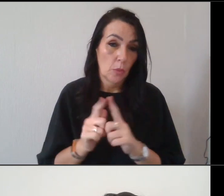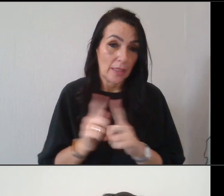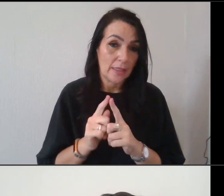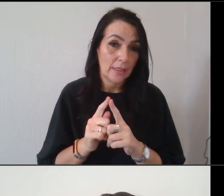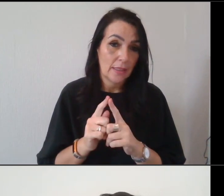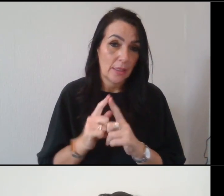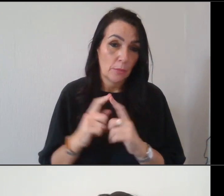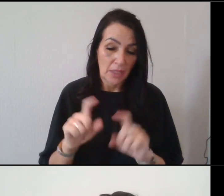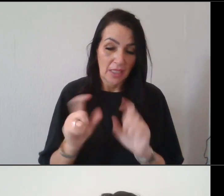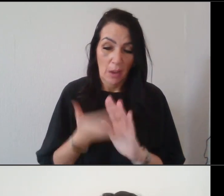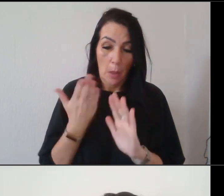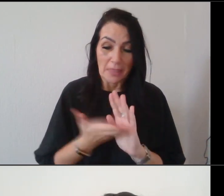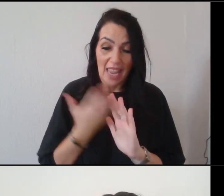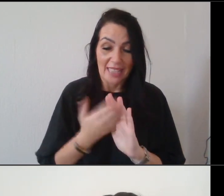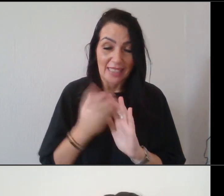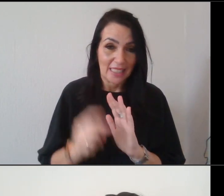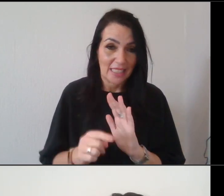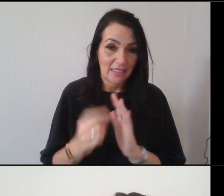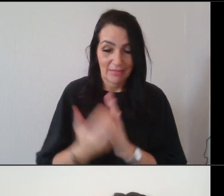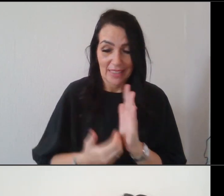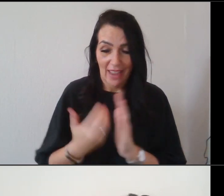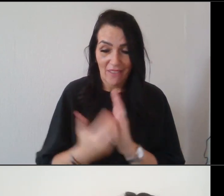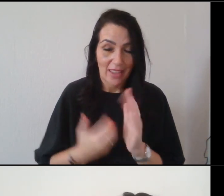and updates saving